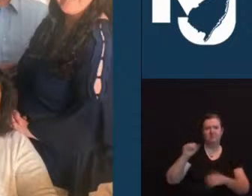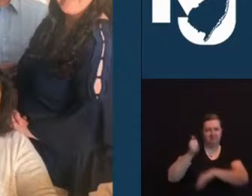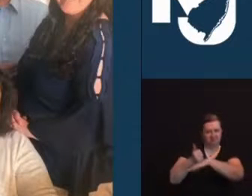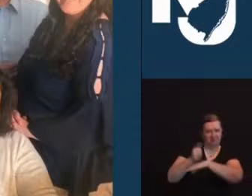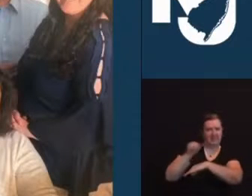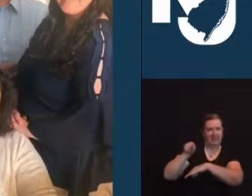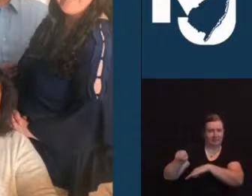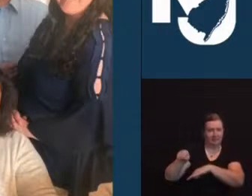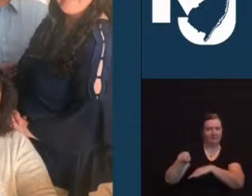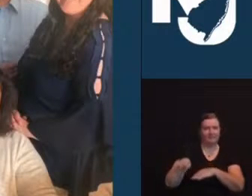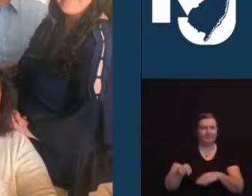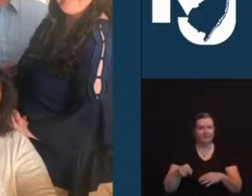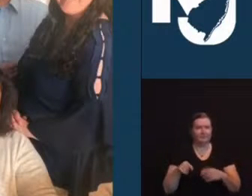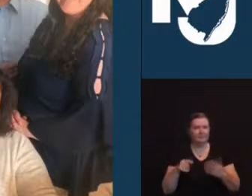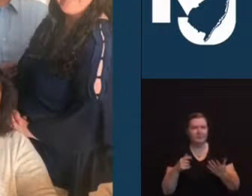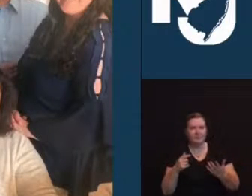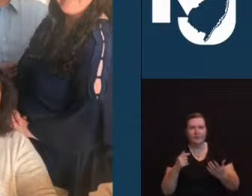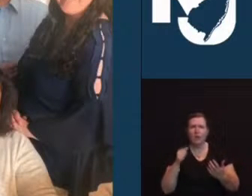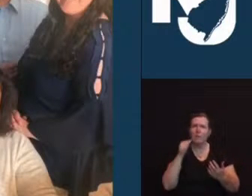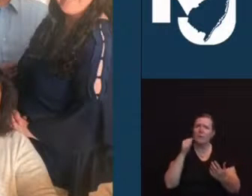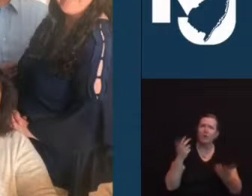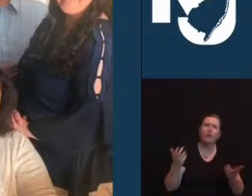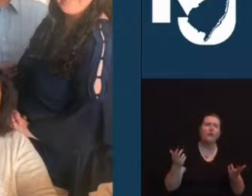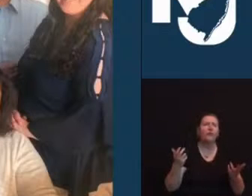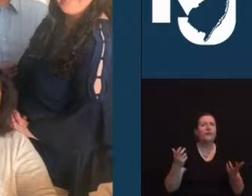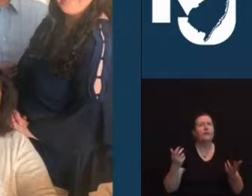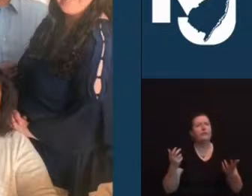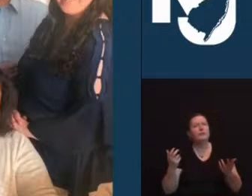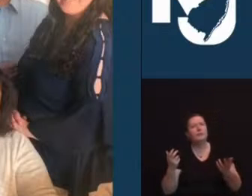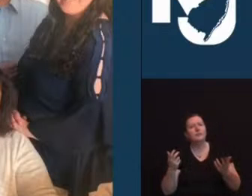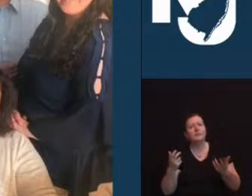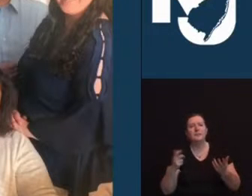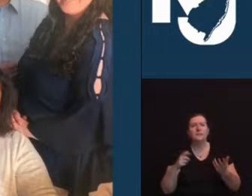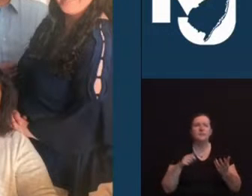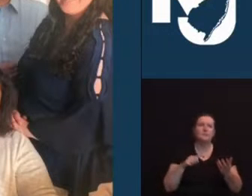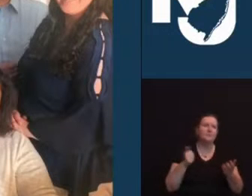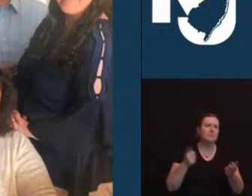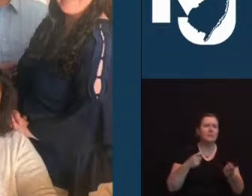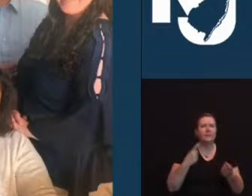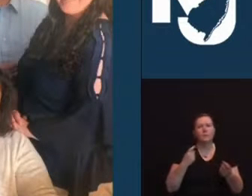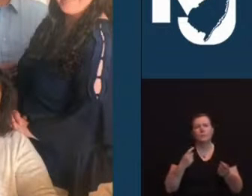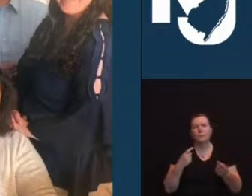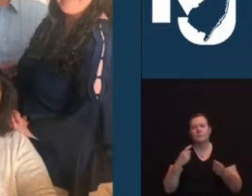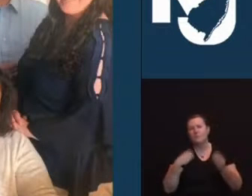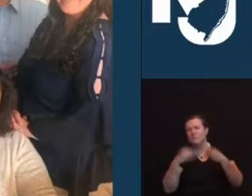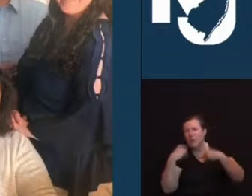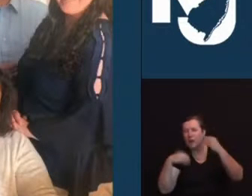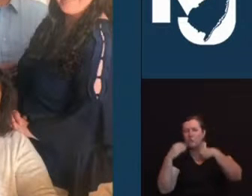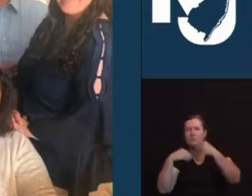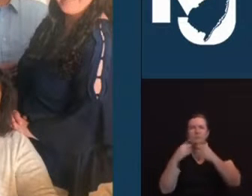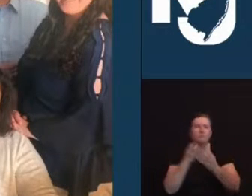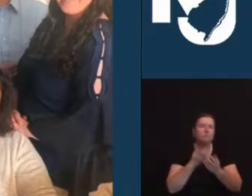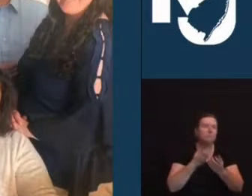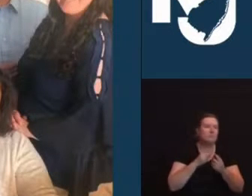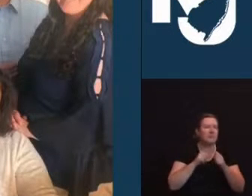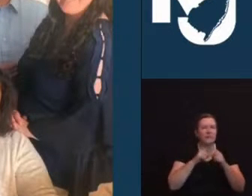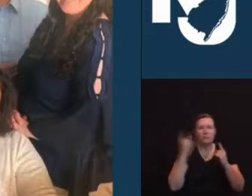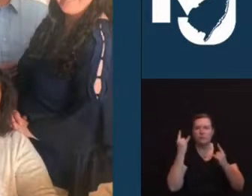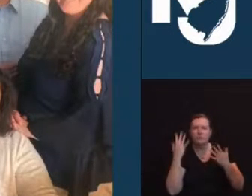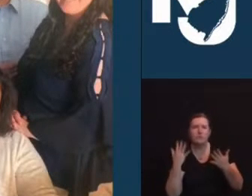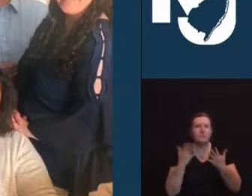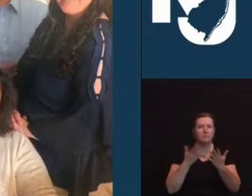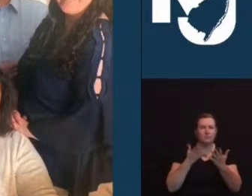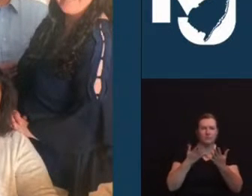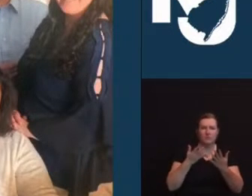workers to the food service, hospitality, and catering industries. Can you think of a business that, based on its